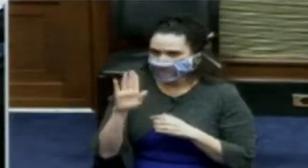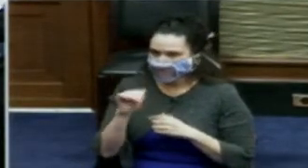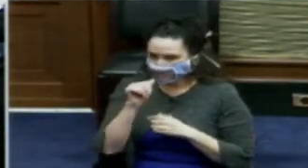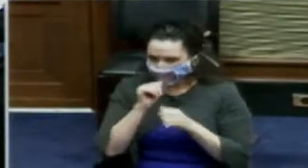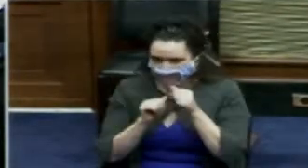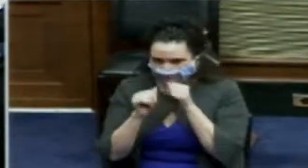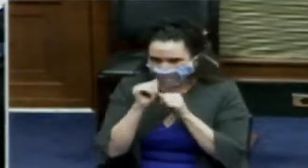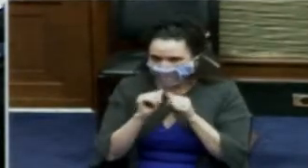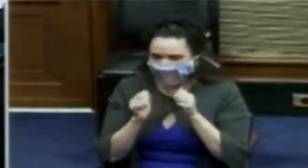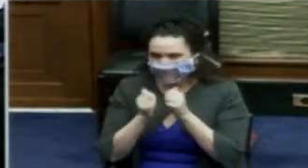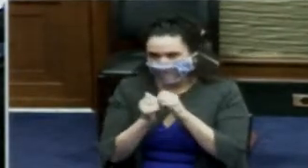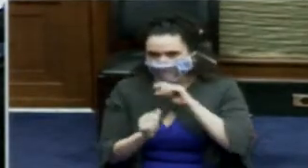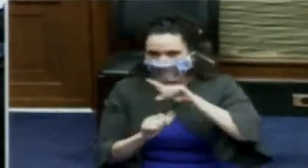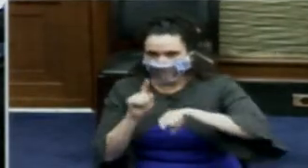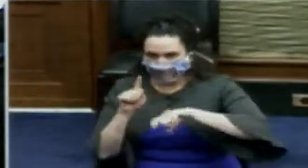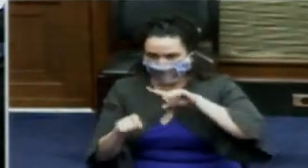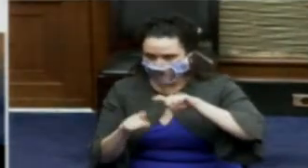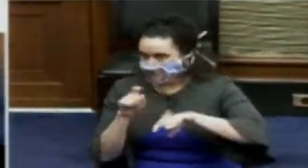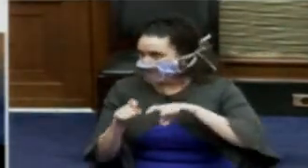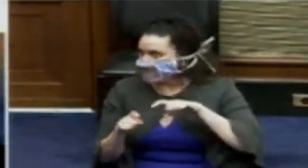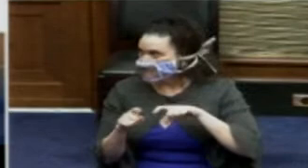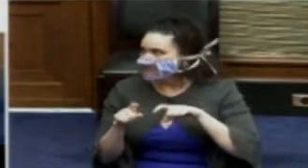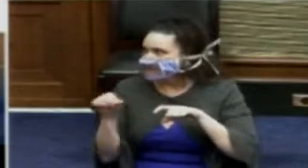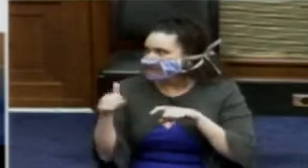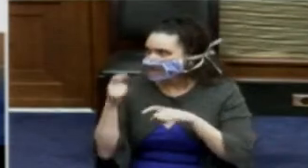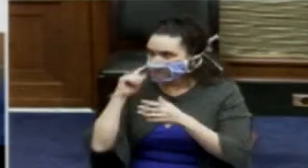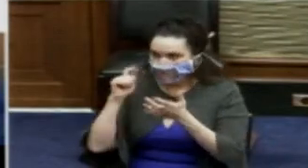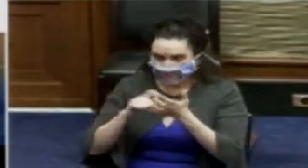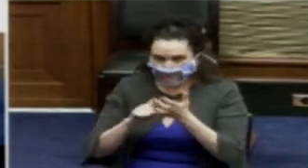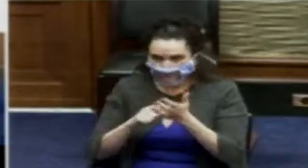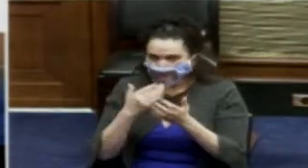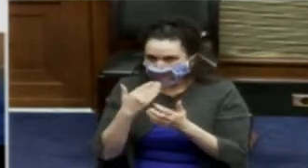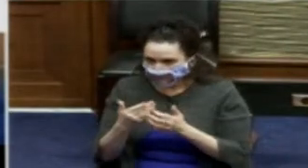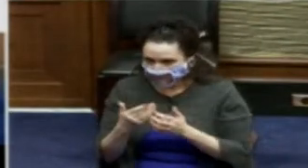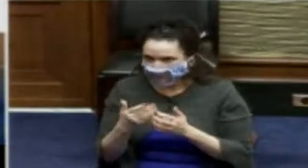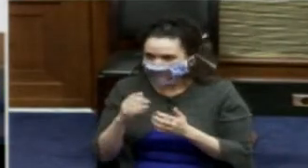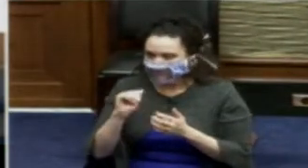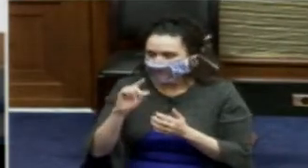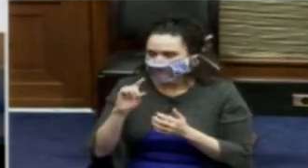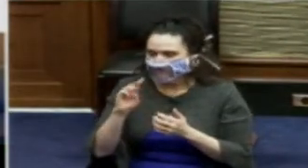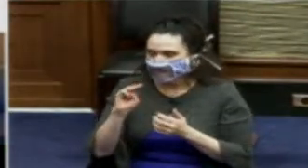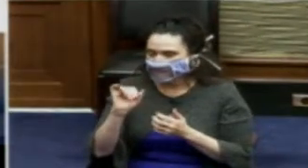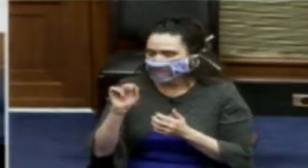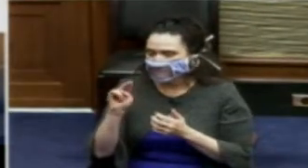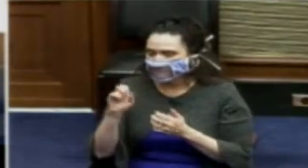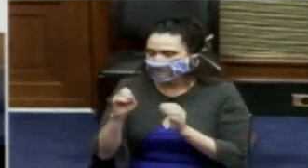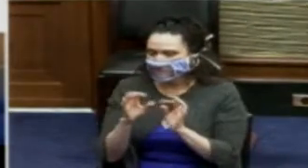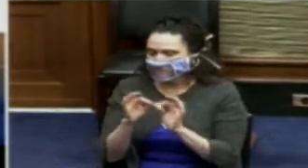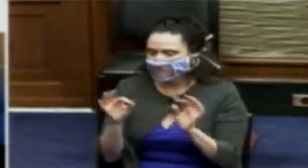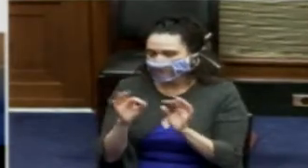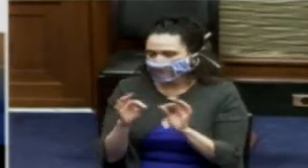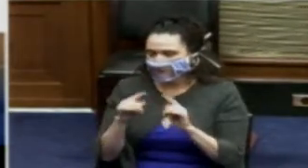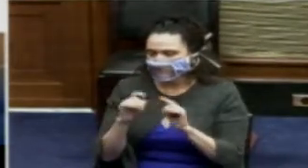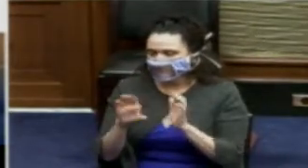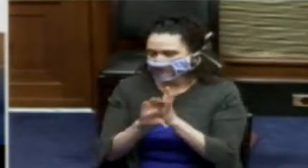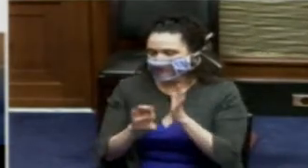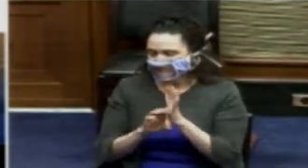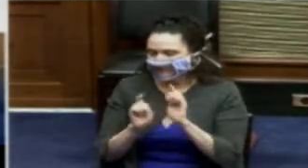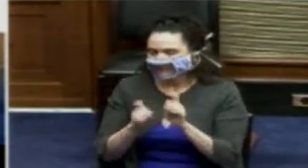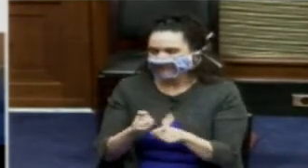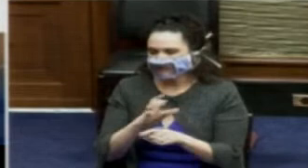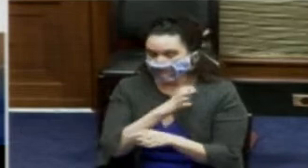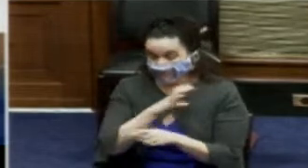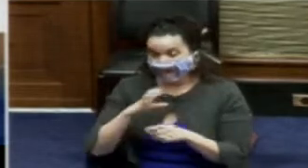with all of these questions and the other witnesses. The admissions clause of the Constitution gives Congress the authority to admit